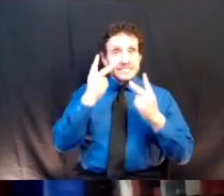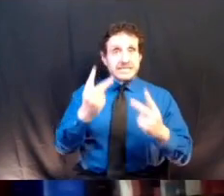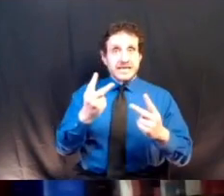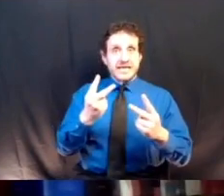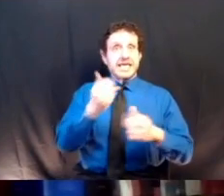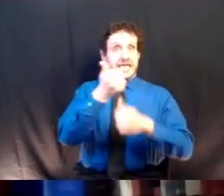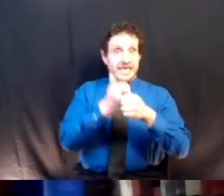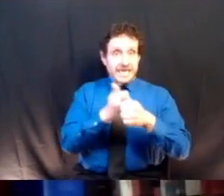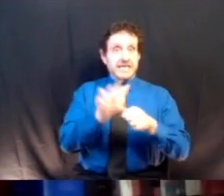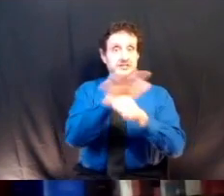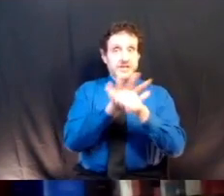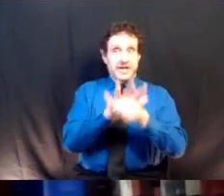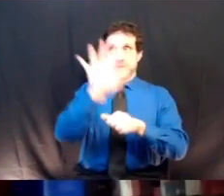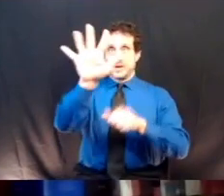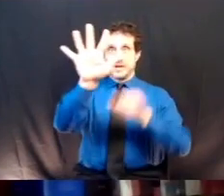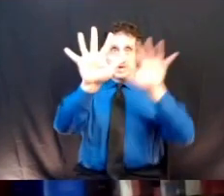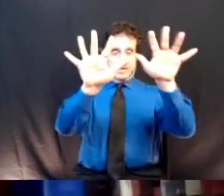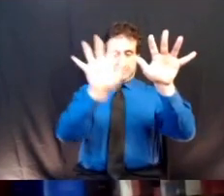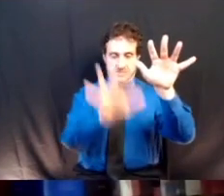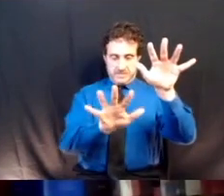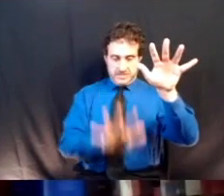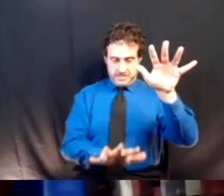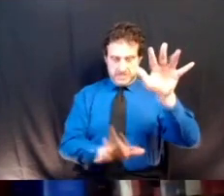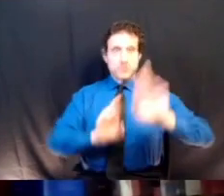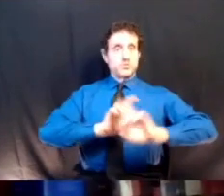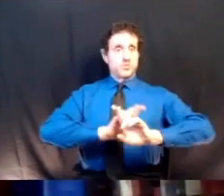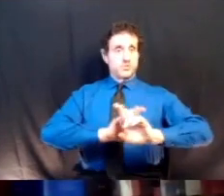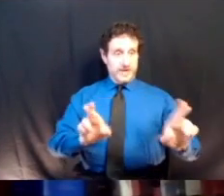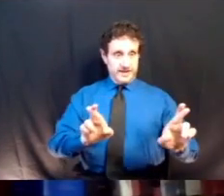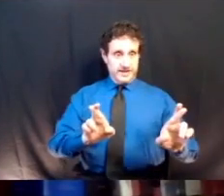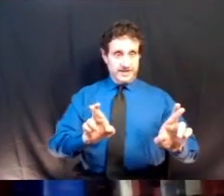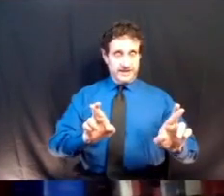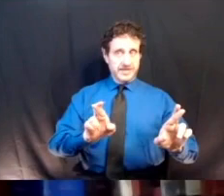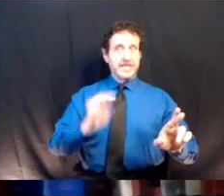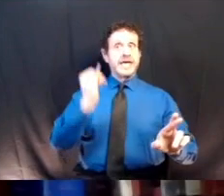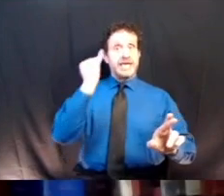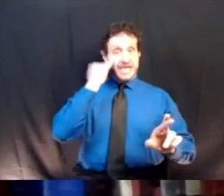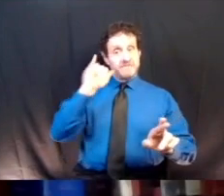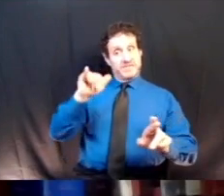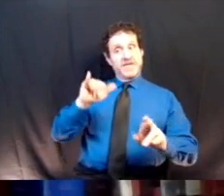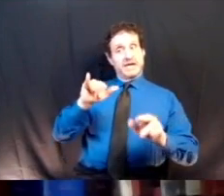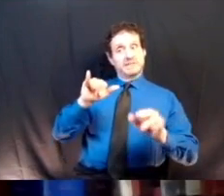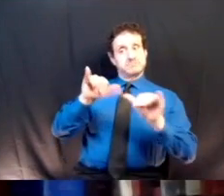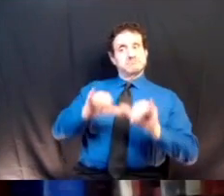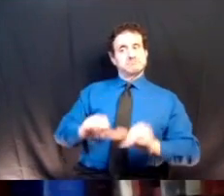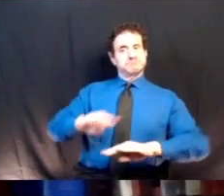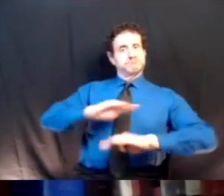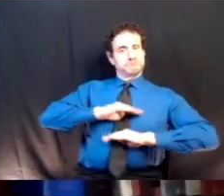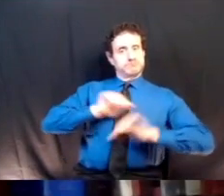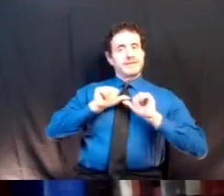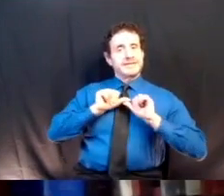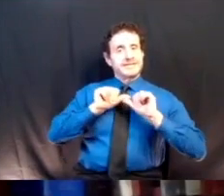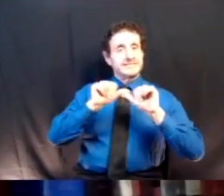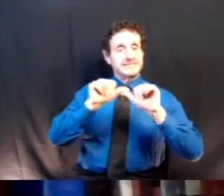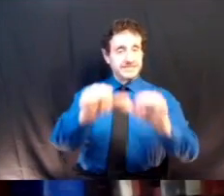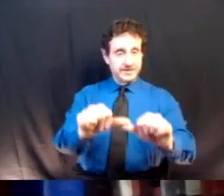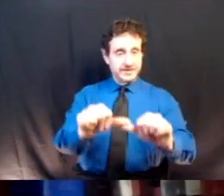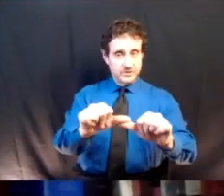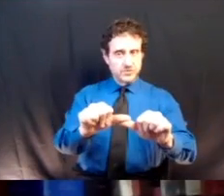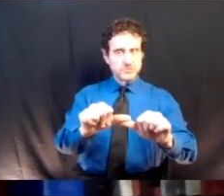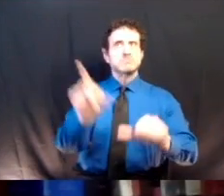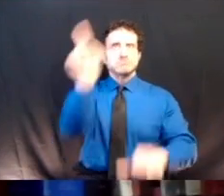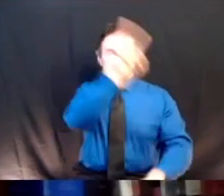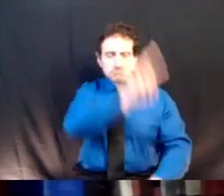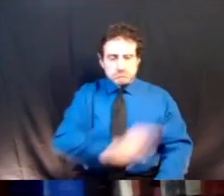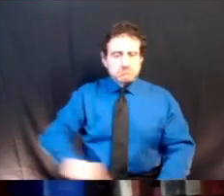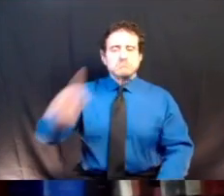is poised, if it maintains the metrics that it's at now, to move into phase 3 in a